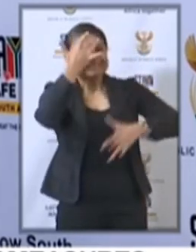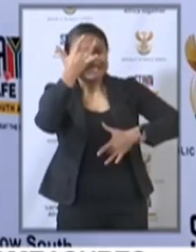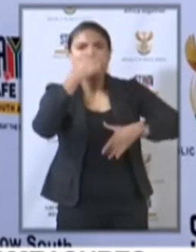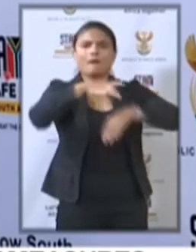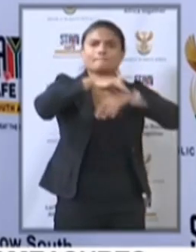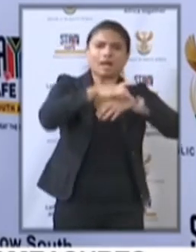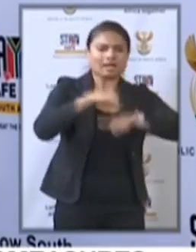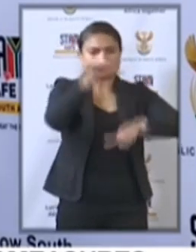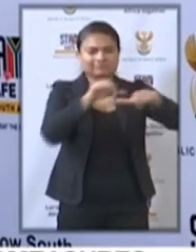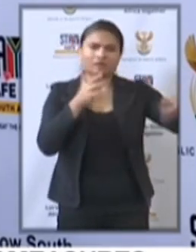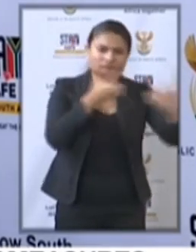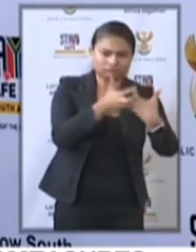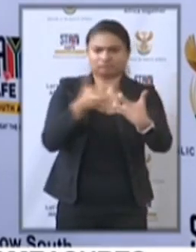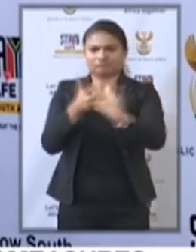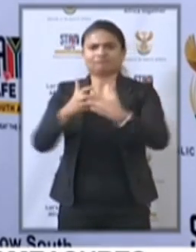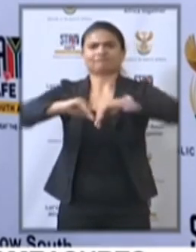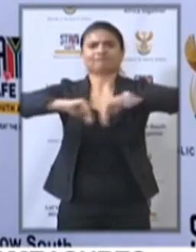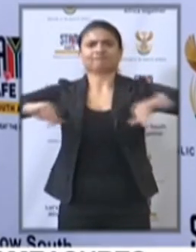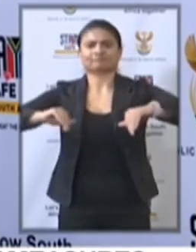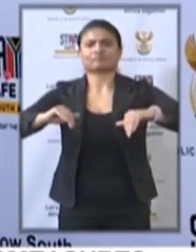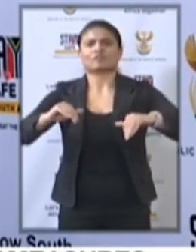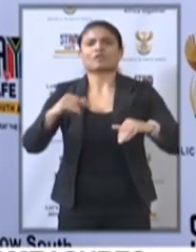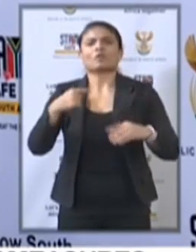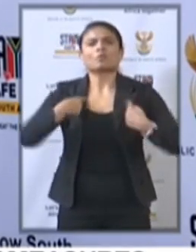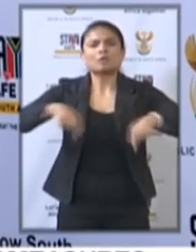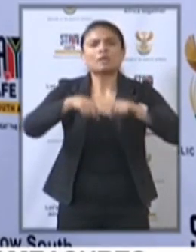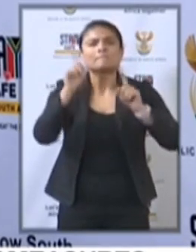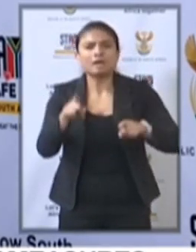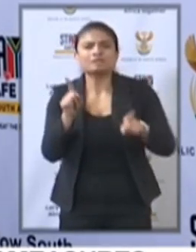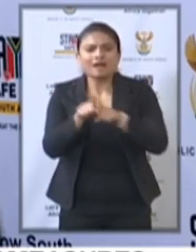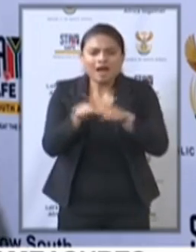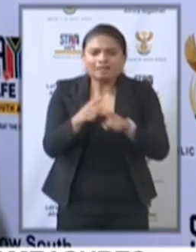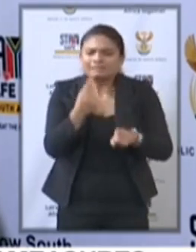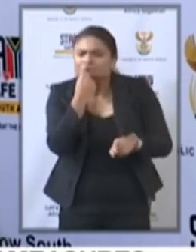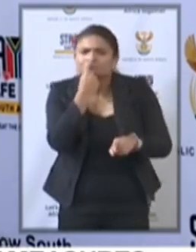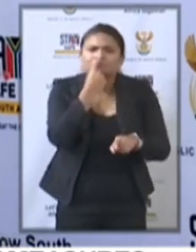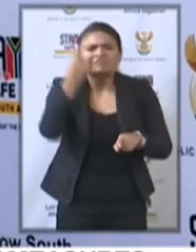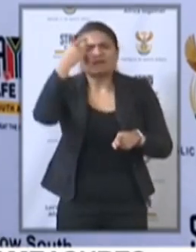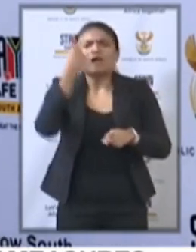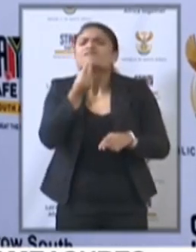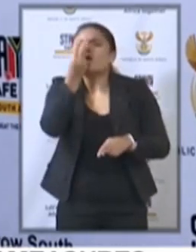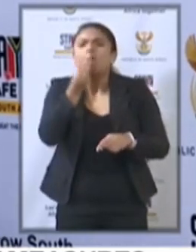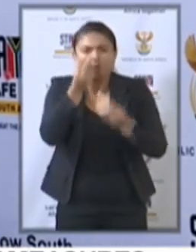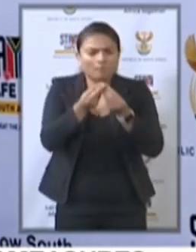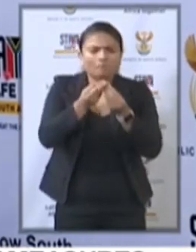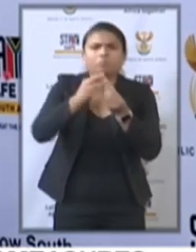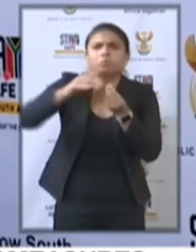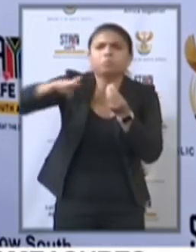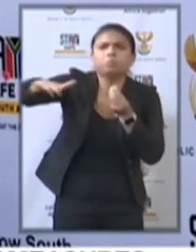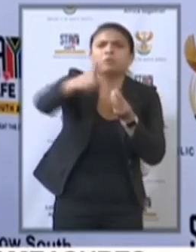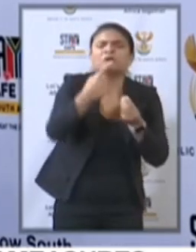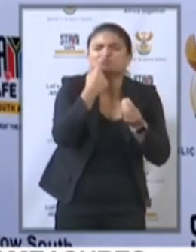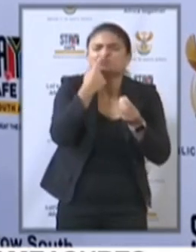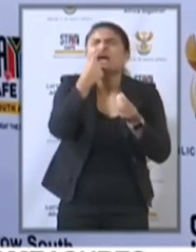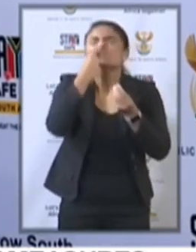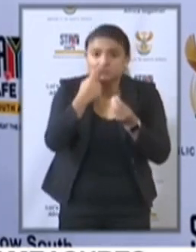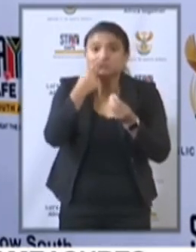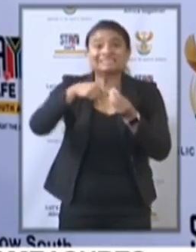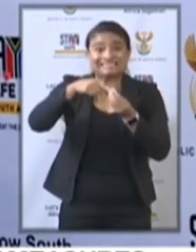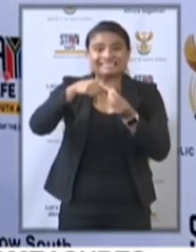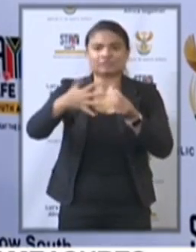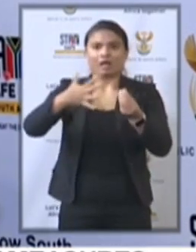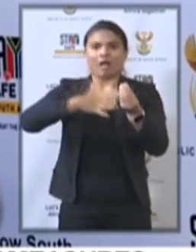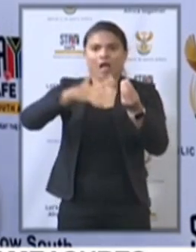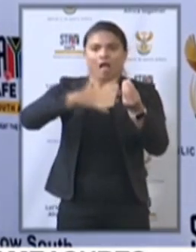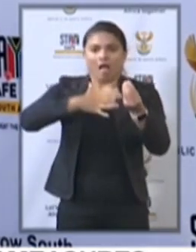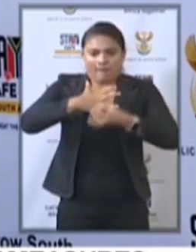test the concentration of pollen in different parts of the country. Because people with asthmatic conditions, for instance, where